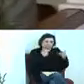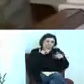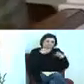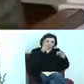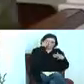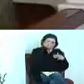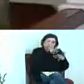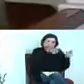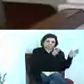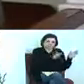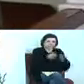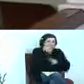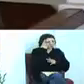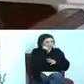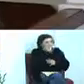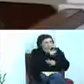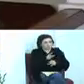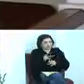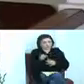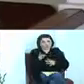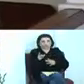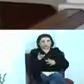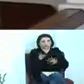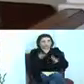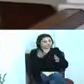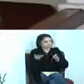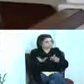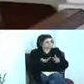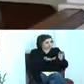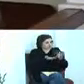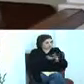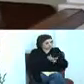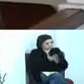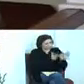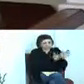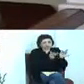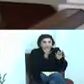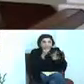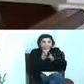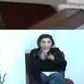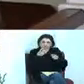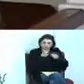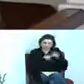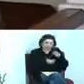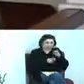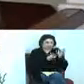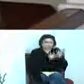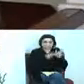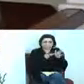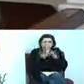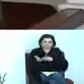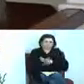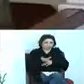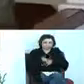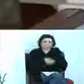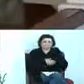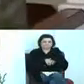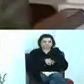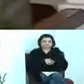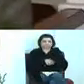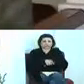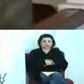The invitation comes through Jesus Christ. It's a tough invitation. He